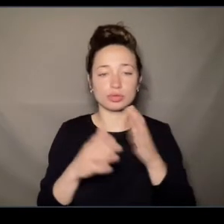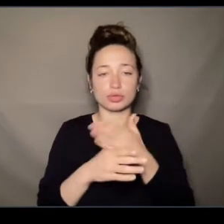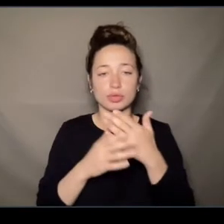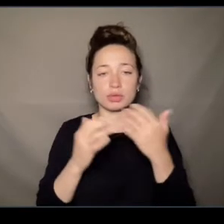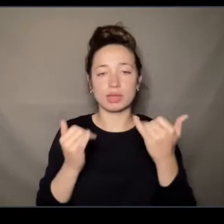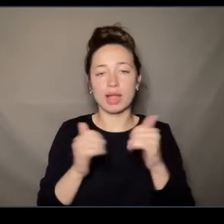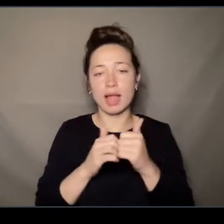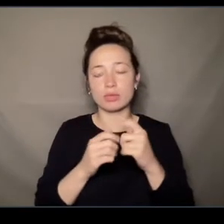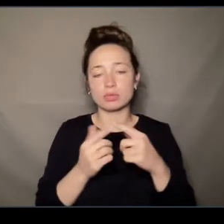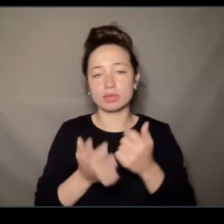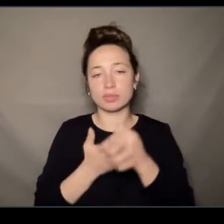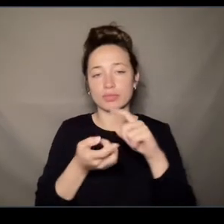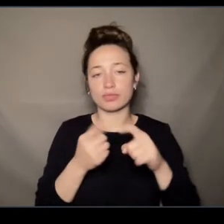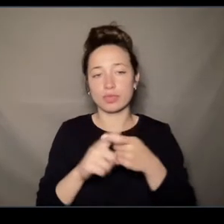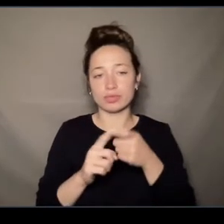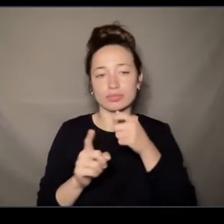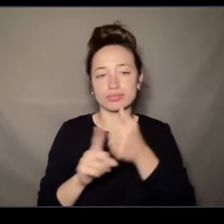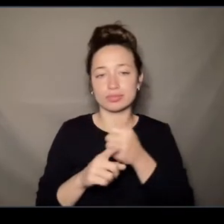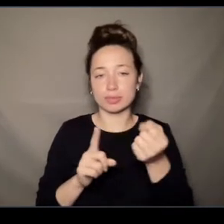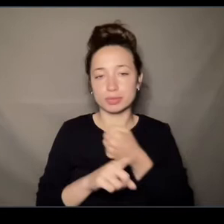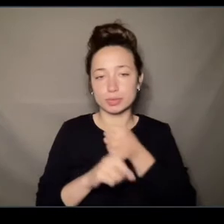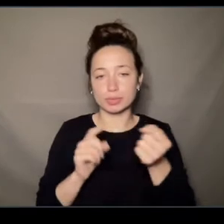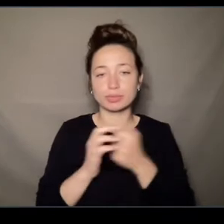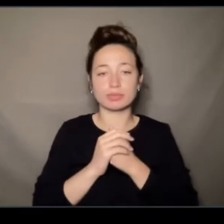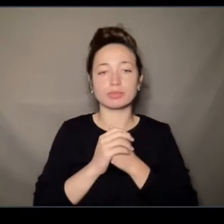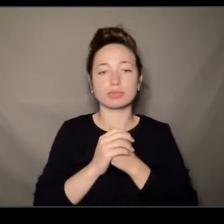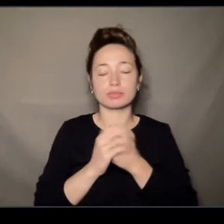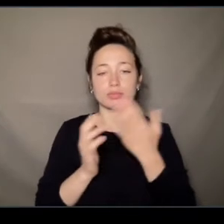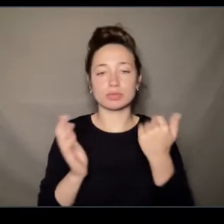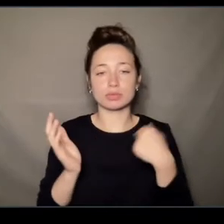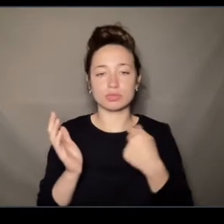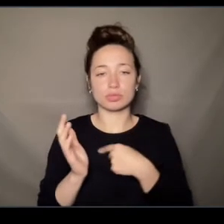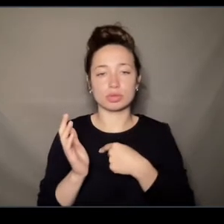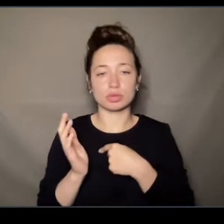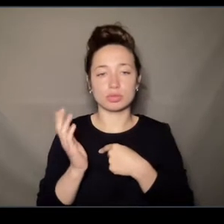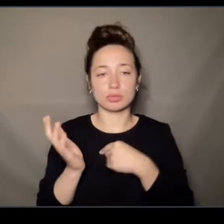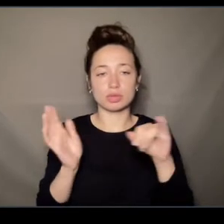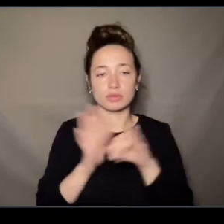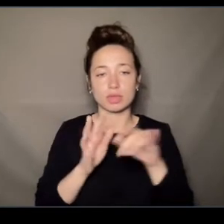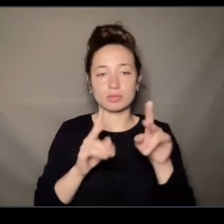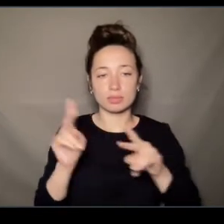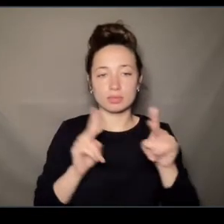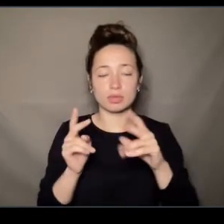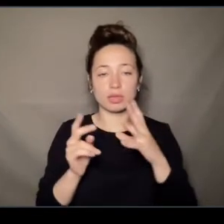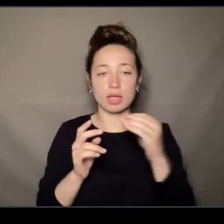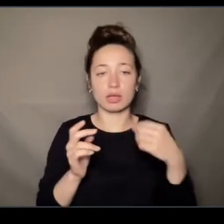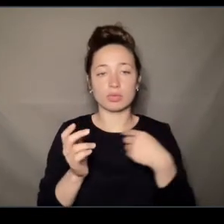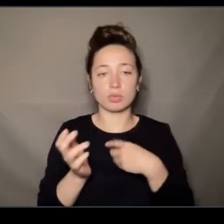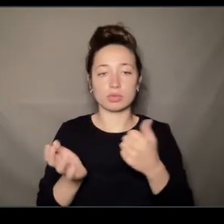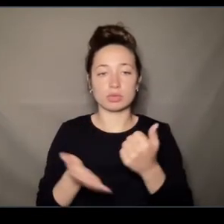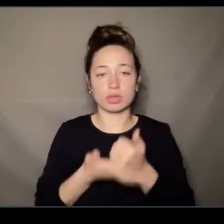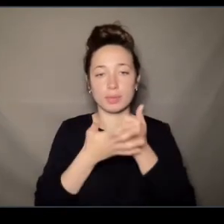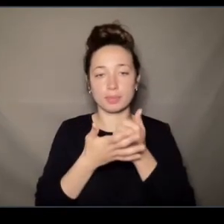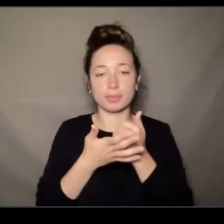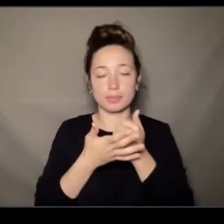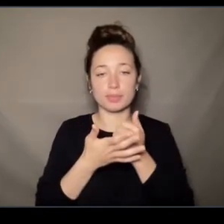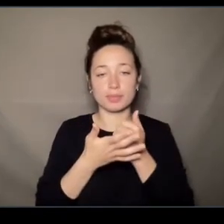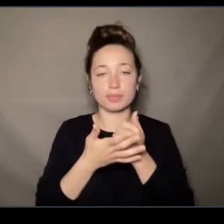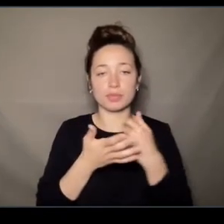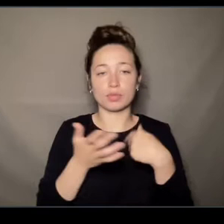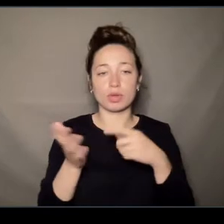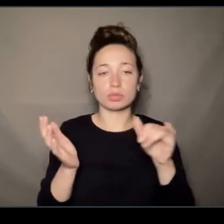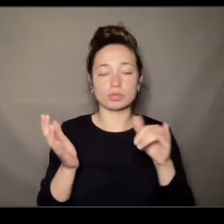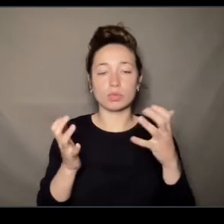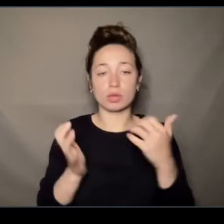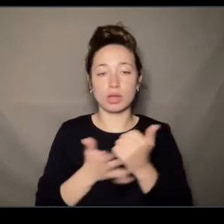on how to help a friend who's being abused, right? Because we're identifying people, and then we want to help them. We also want to help,